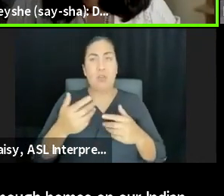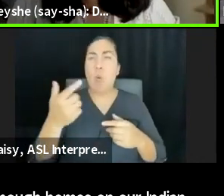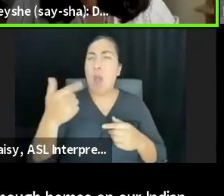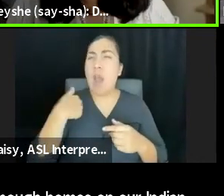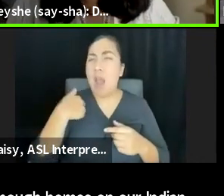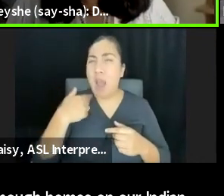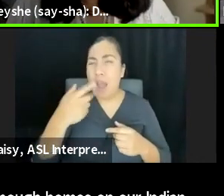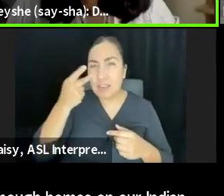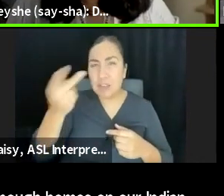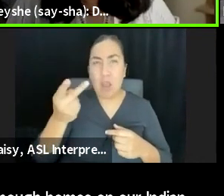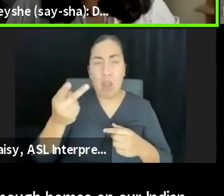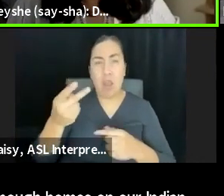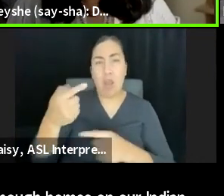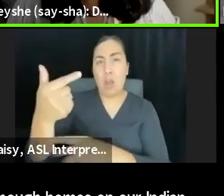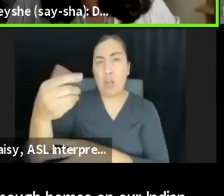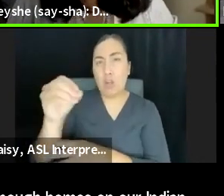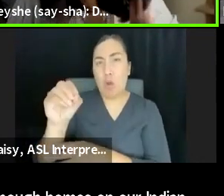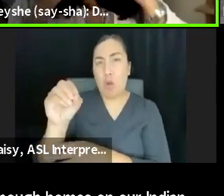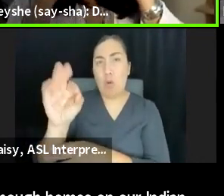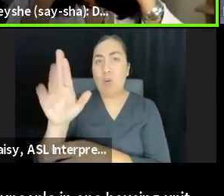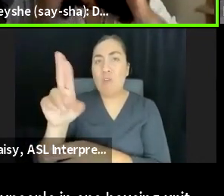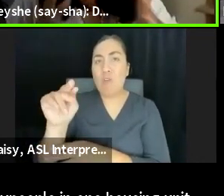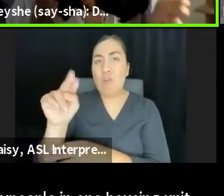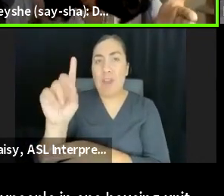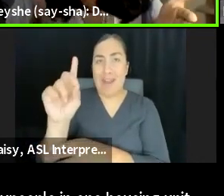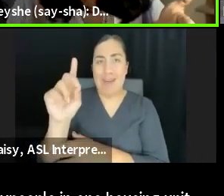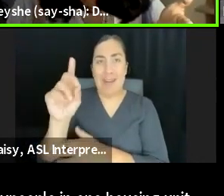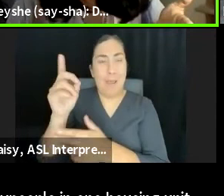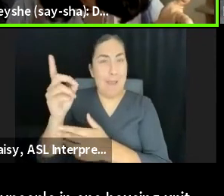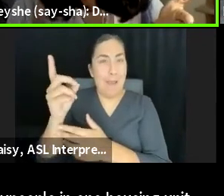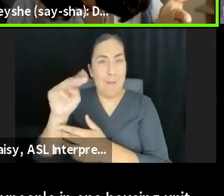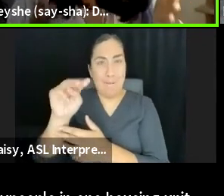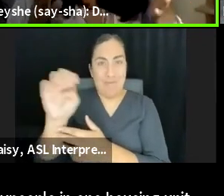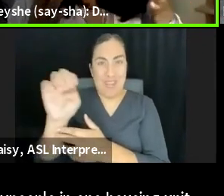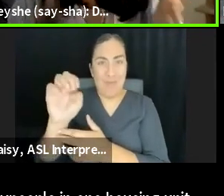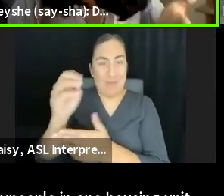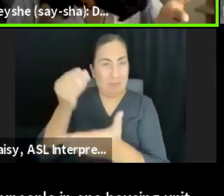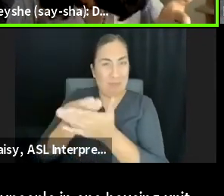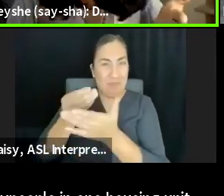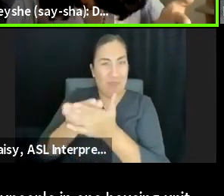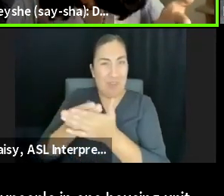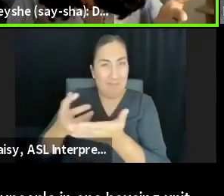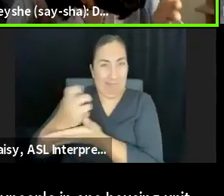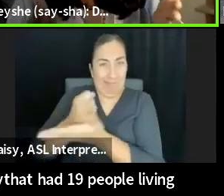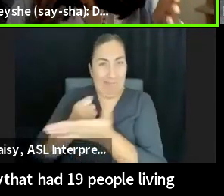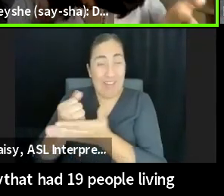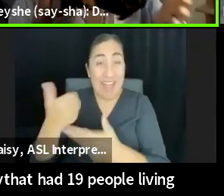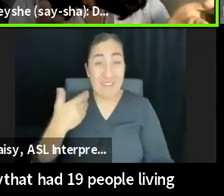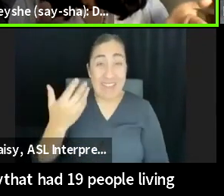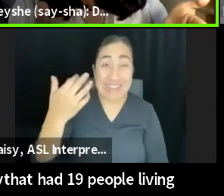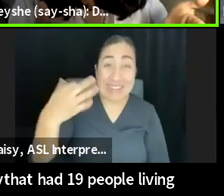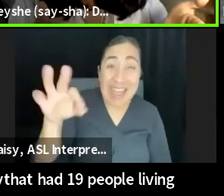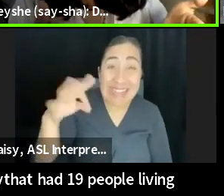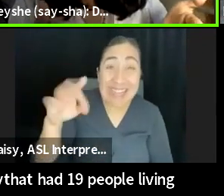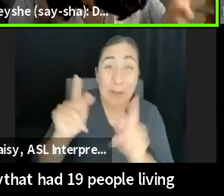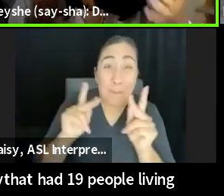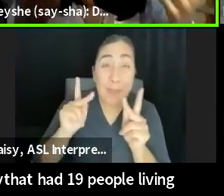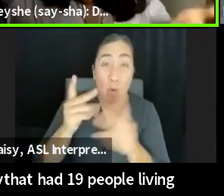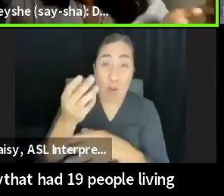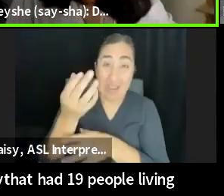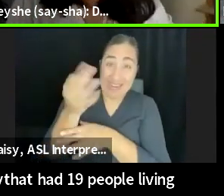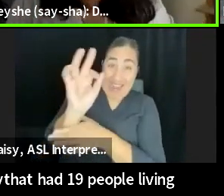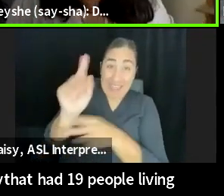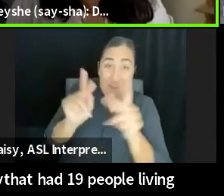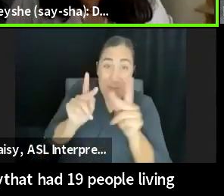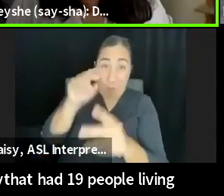for a family that had 19 people living under one roof. And if one of them gets, you know, is positive for COVID,